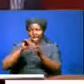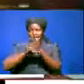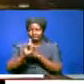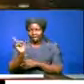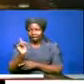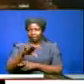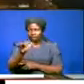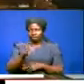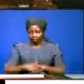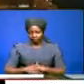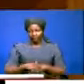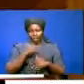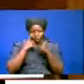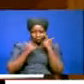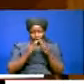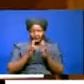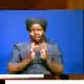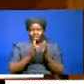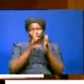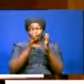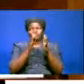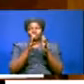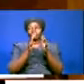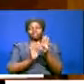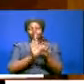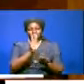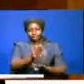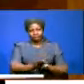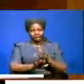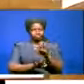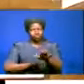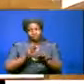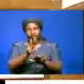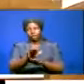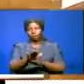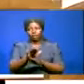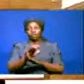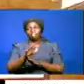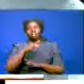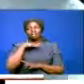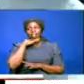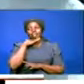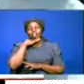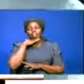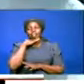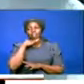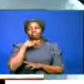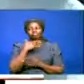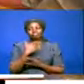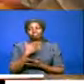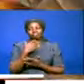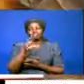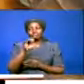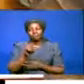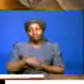Waombolezaji wanasherehekea hatua za kimaisha za marehemu Profesa George Albert Omore Magoha. Familia na jamaa wakimuomboleza